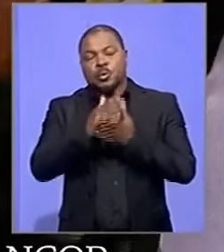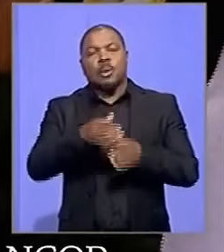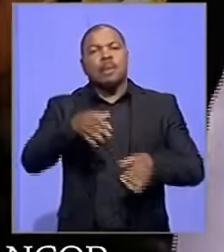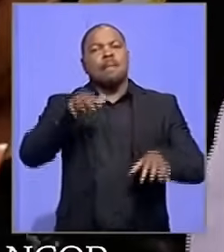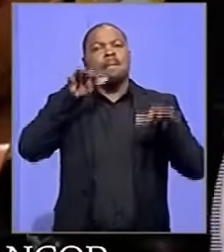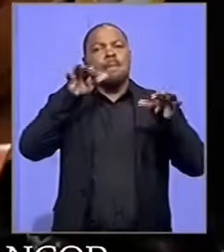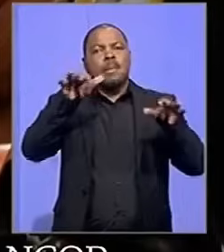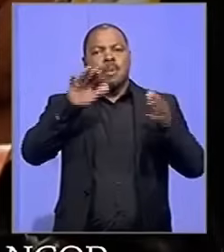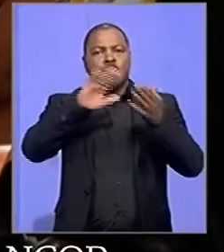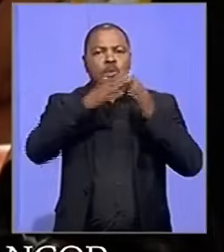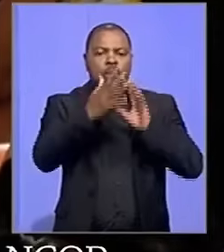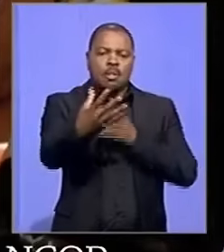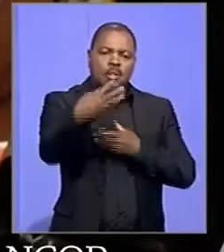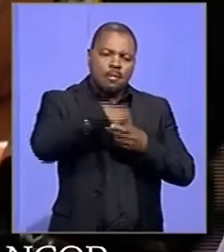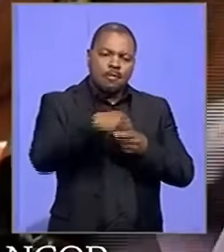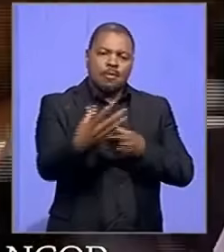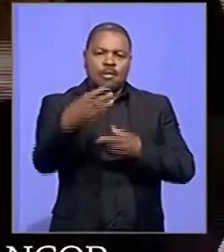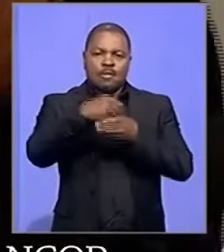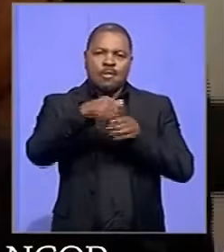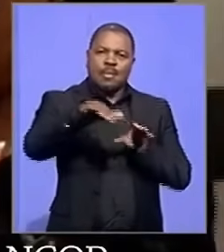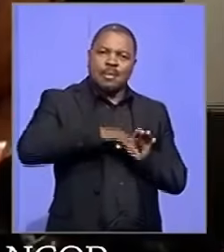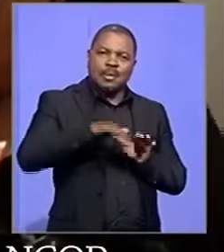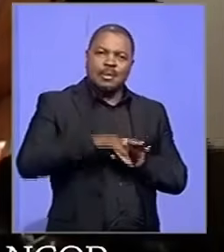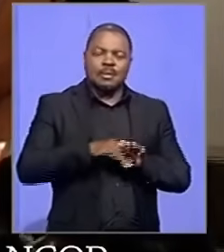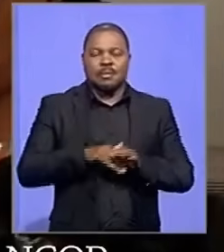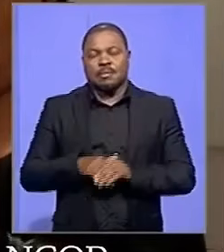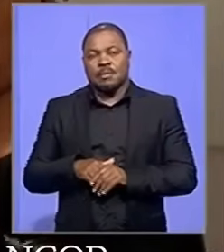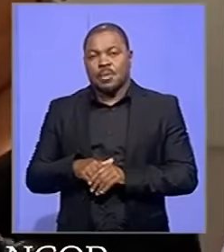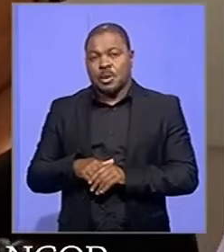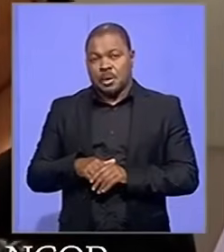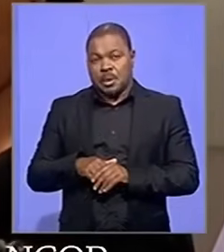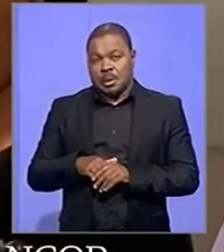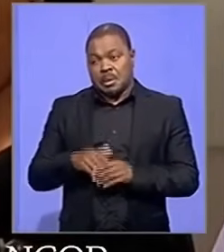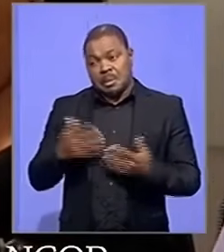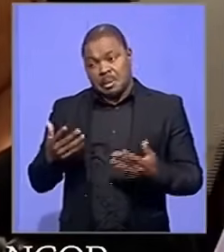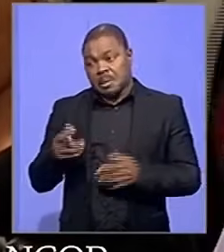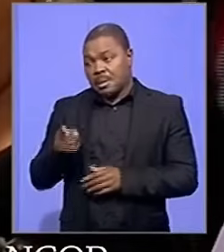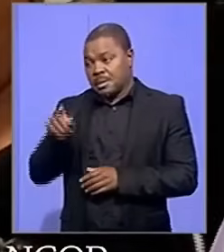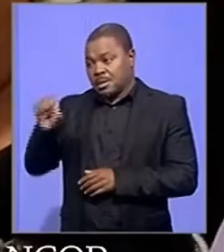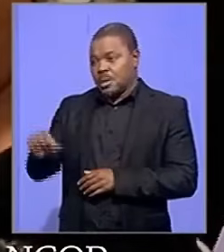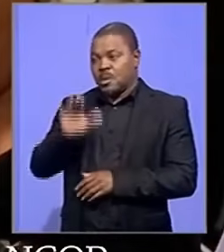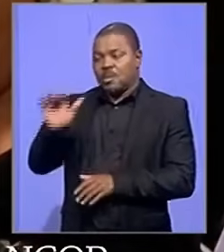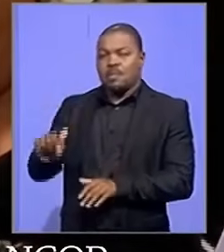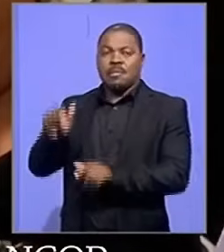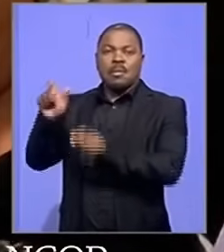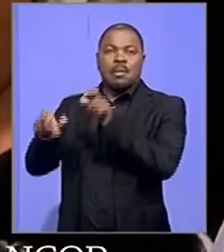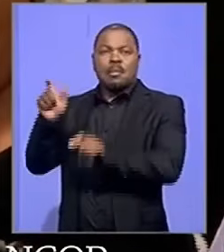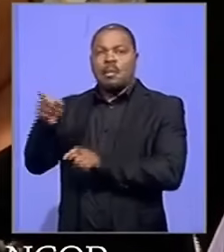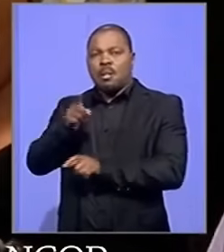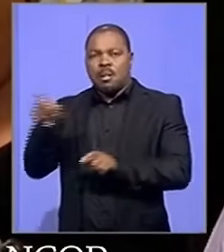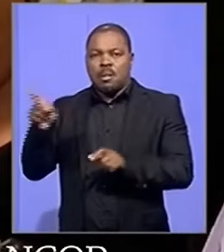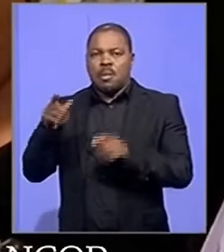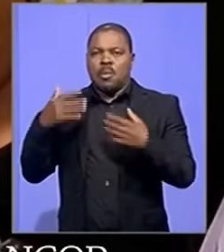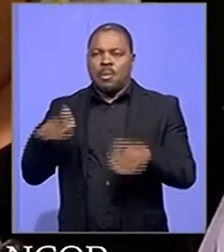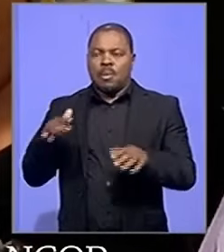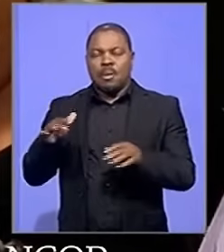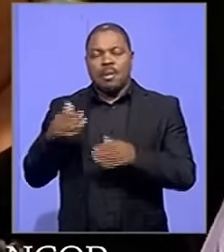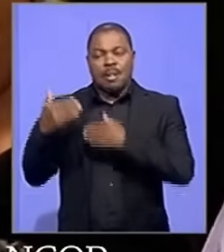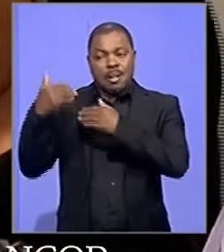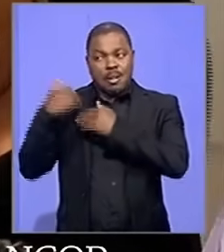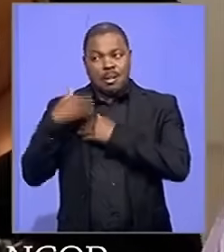to ensure that indeed the people of this country are at the center of